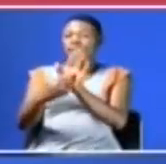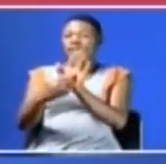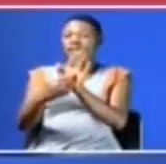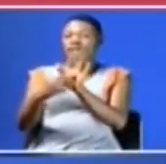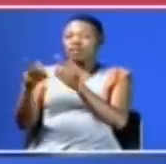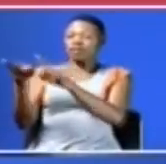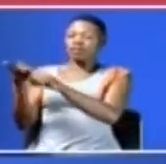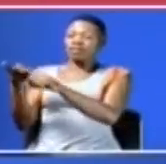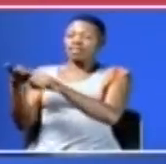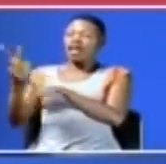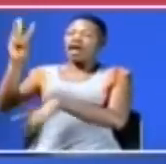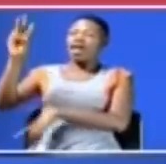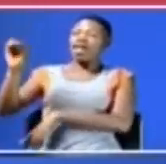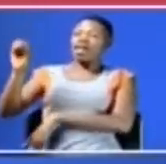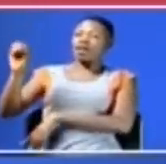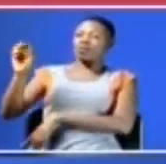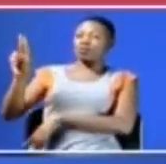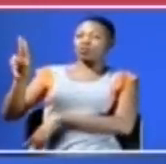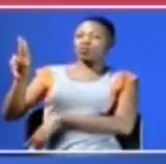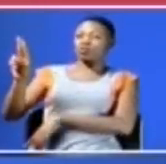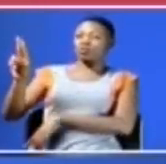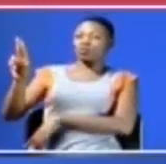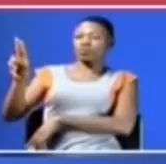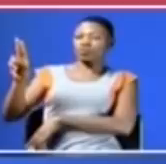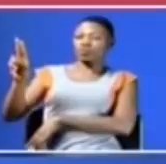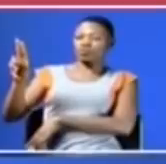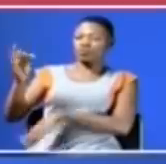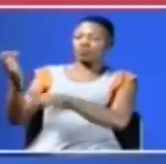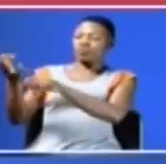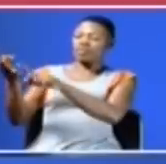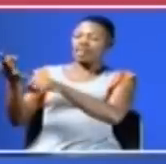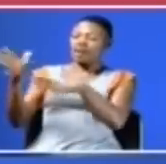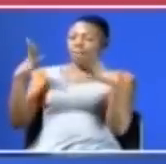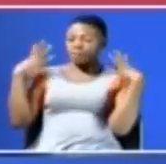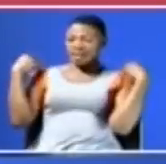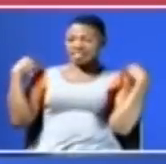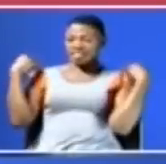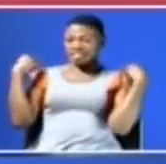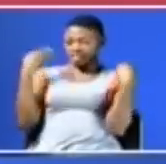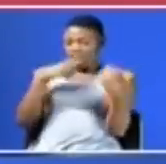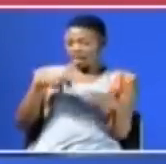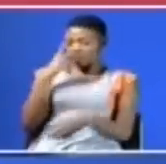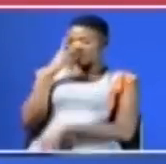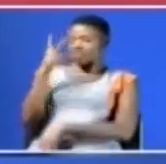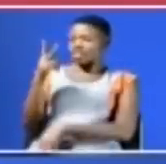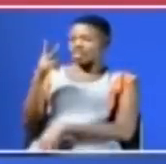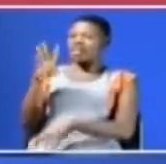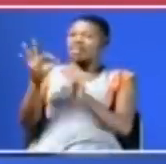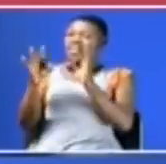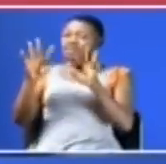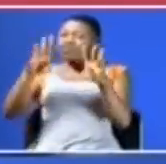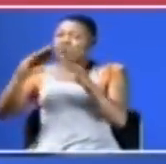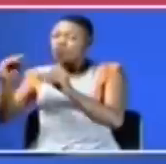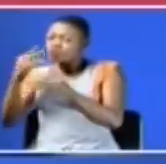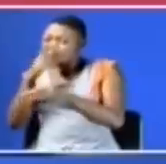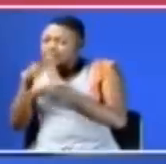had the MOU, what is written on paper. Mm-hmm. And then you have the practice that we are observing. Now, if you go to the